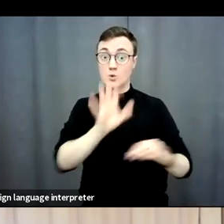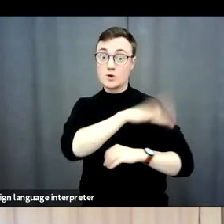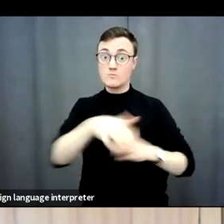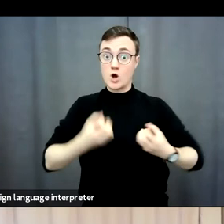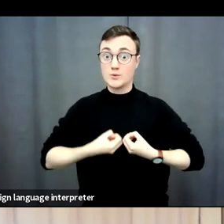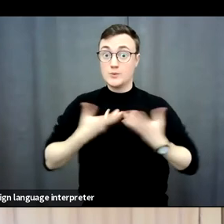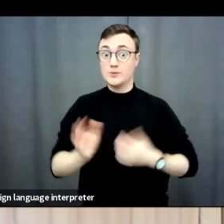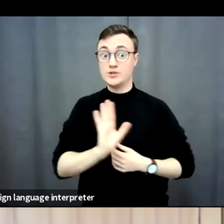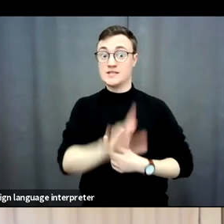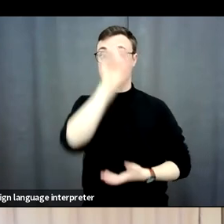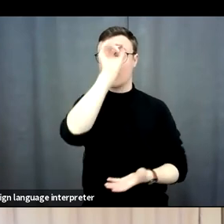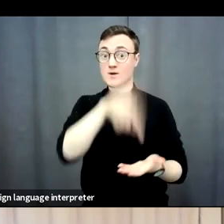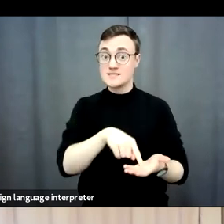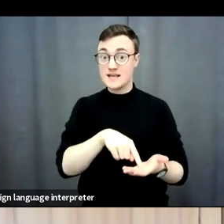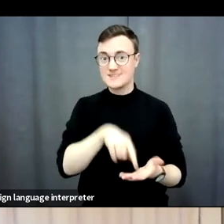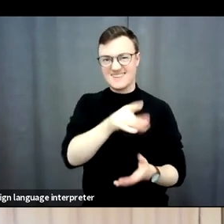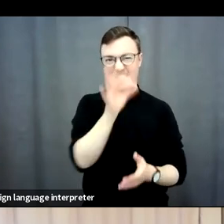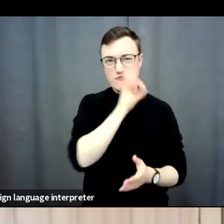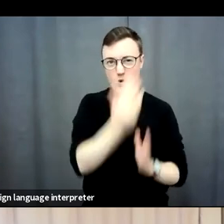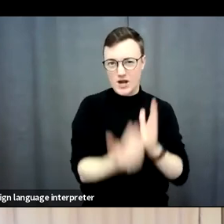expressing themselves? And